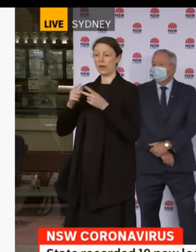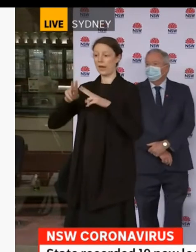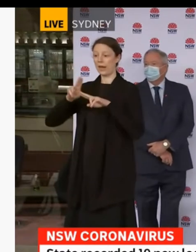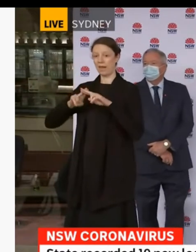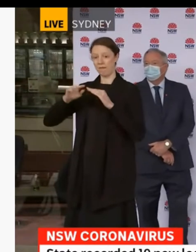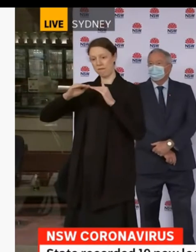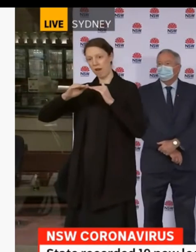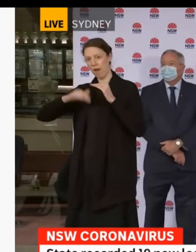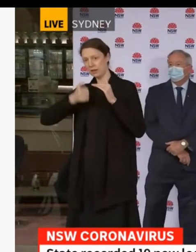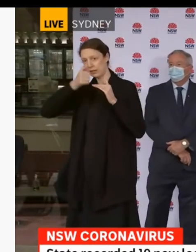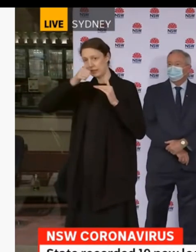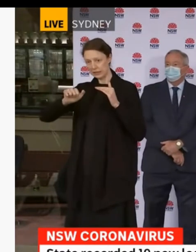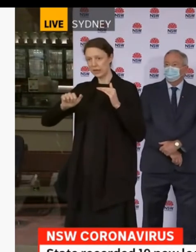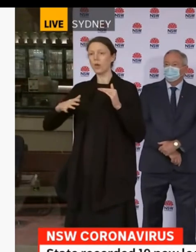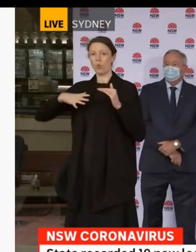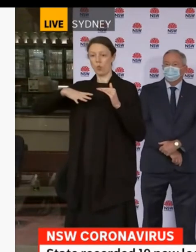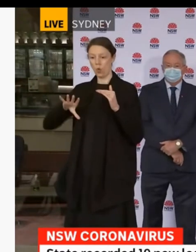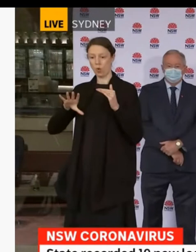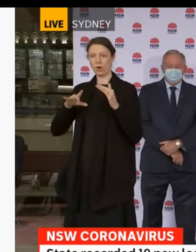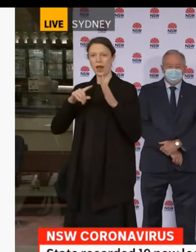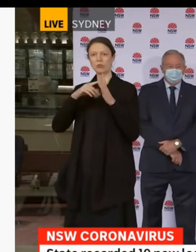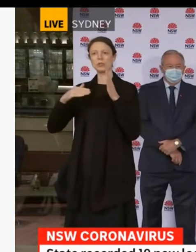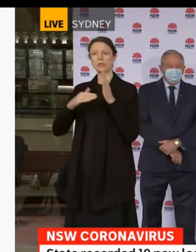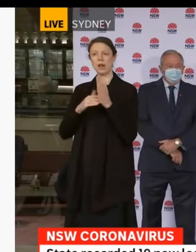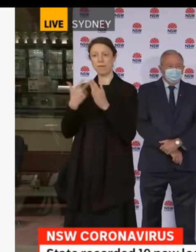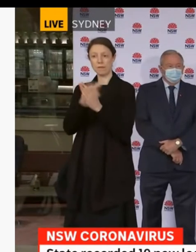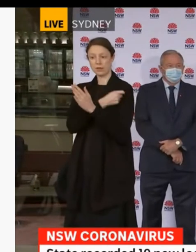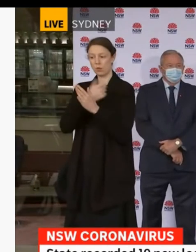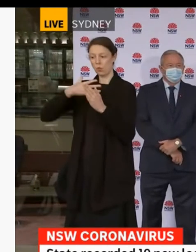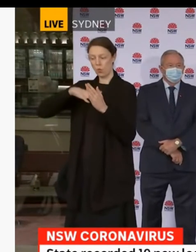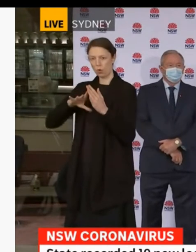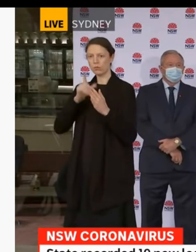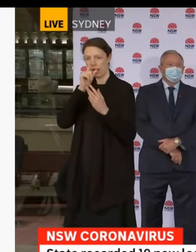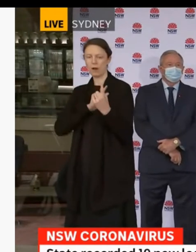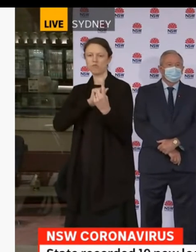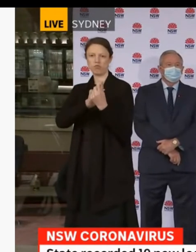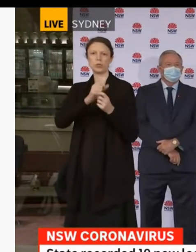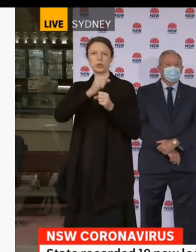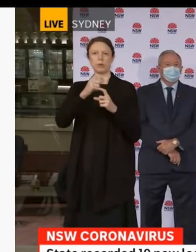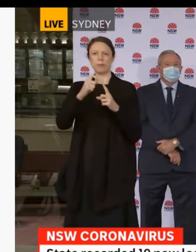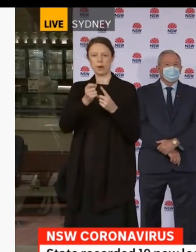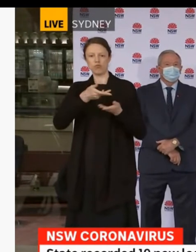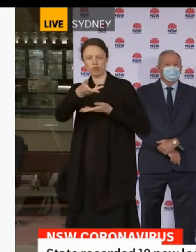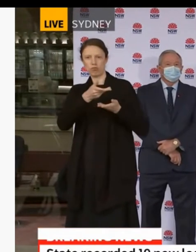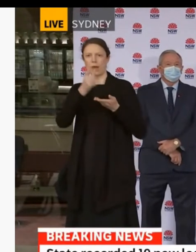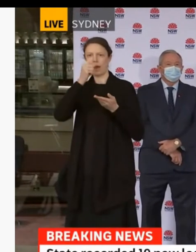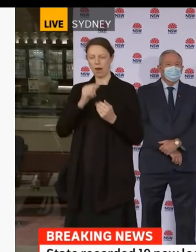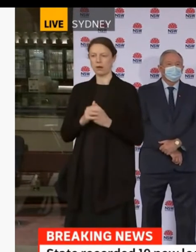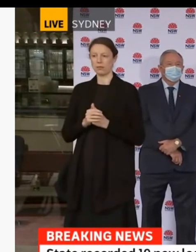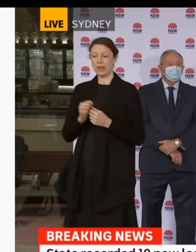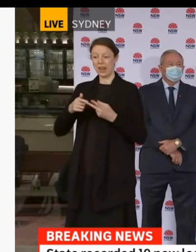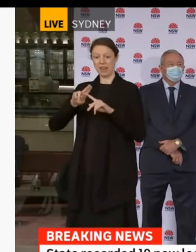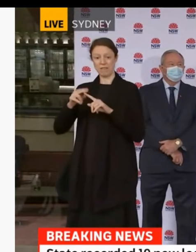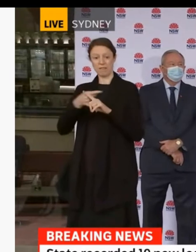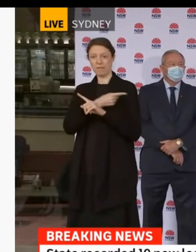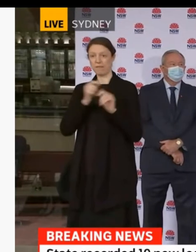GP, will have access to the AstraZeneca. And can I please stress, if you've already had your first jab of the AstraZeneca, please